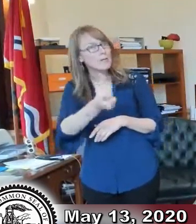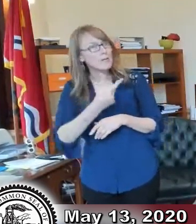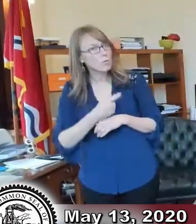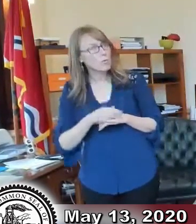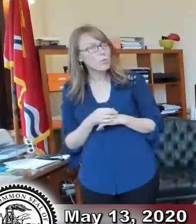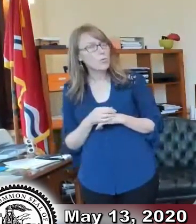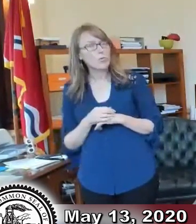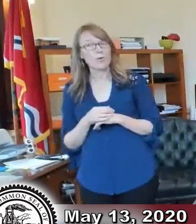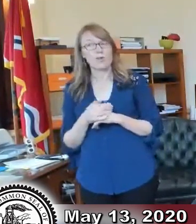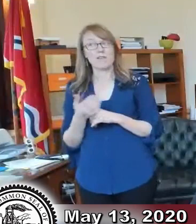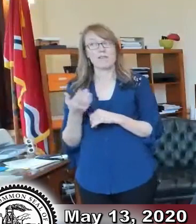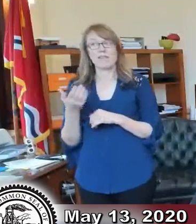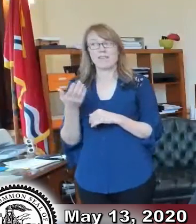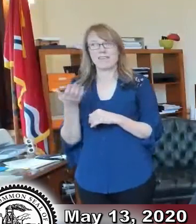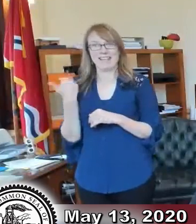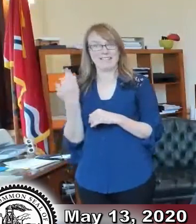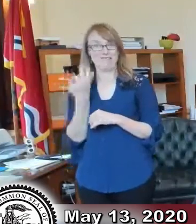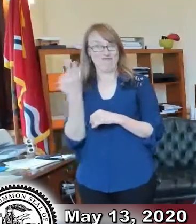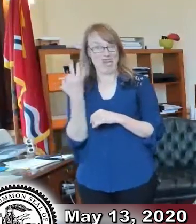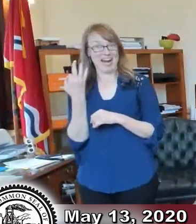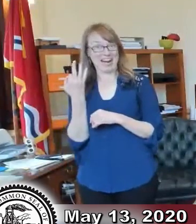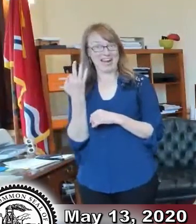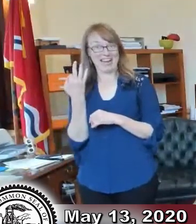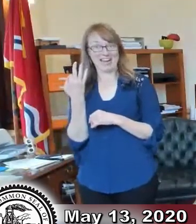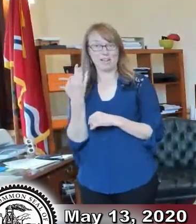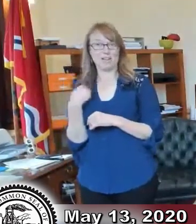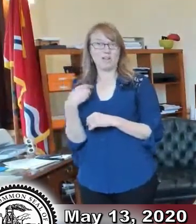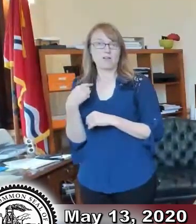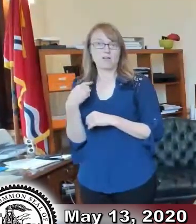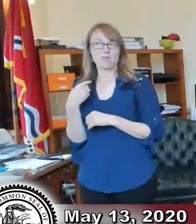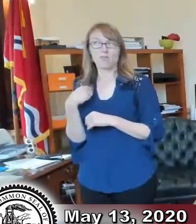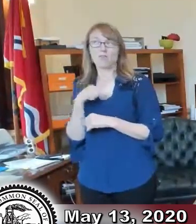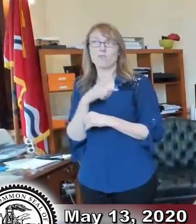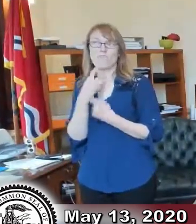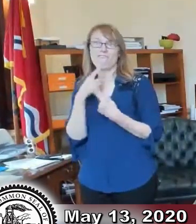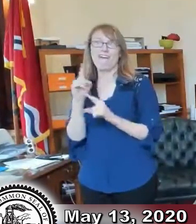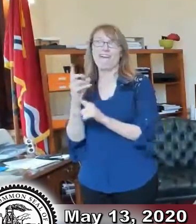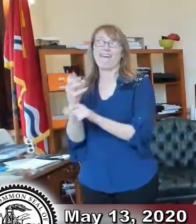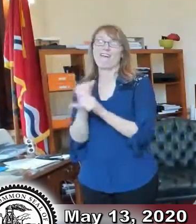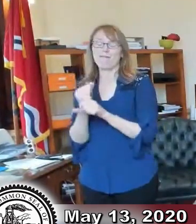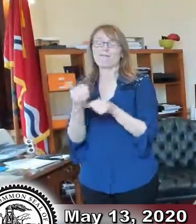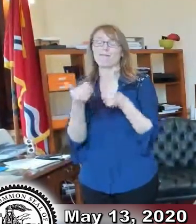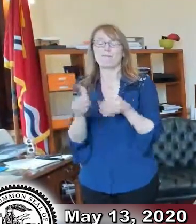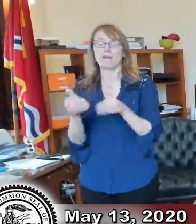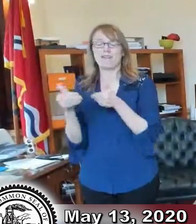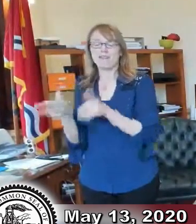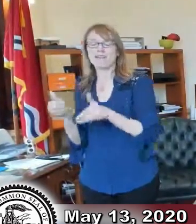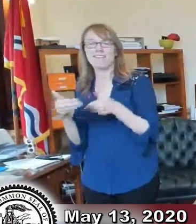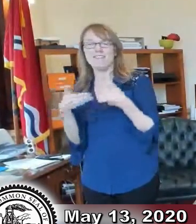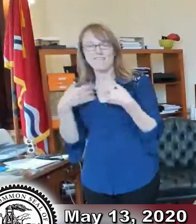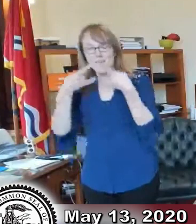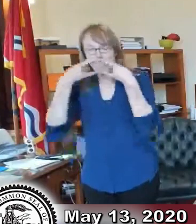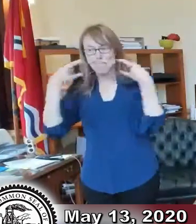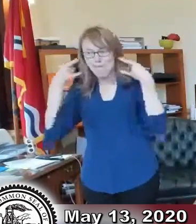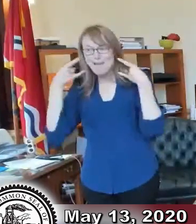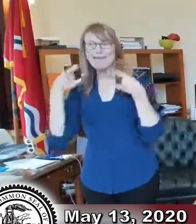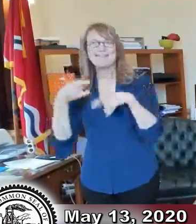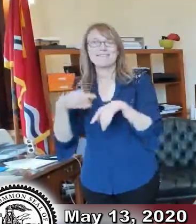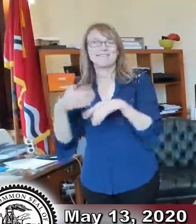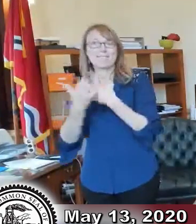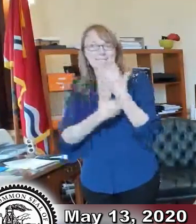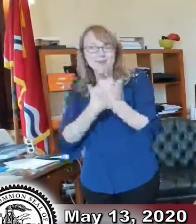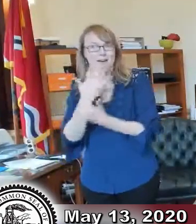got a big shipment of masks that we had on order for weeks and weeks. And so we are now working with the Housing